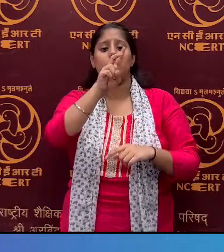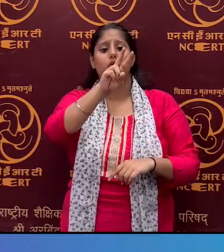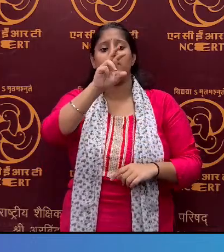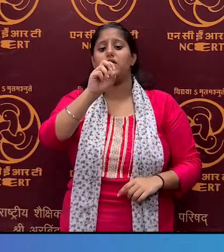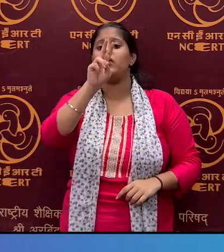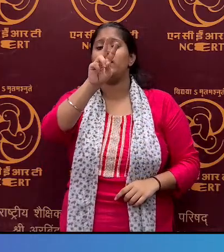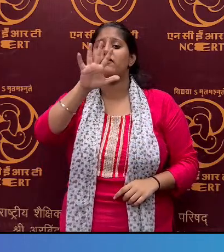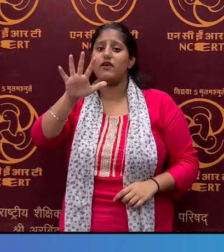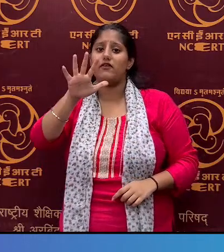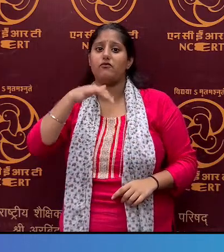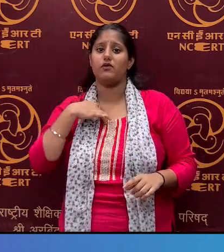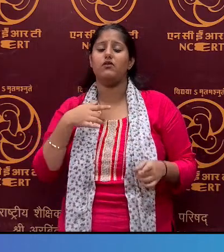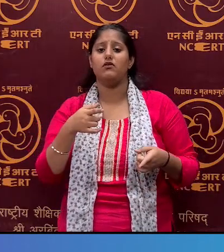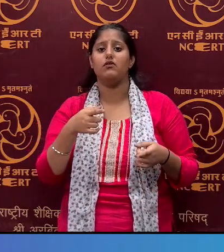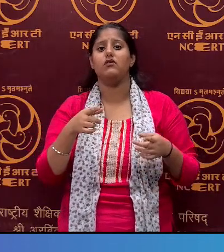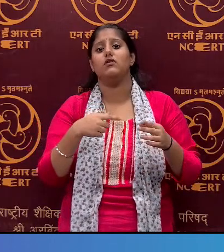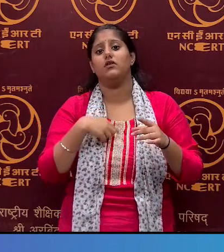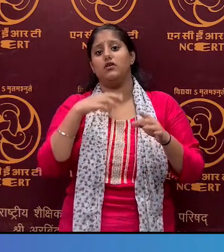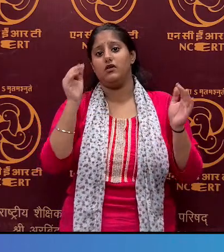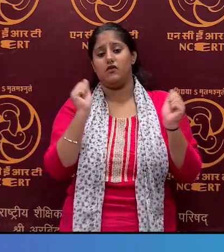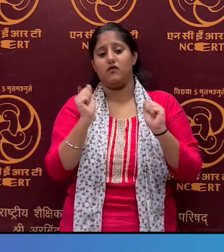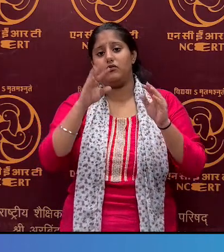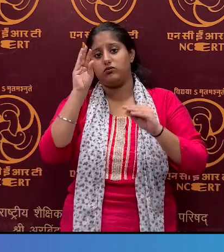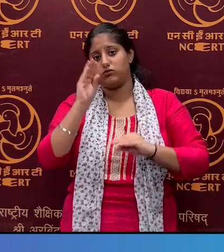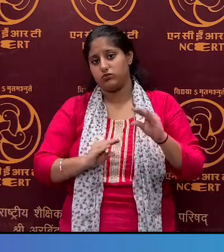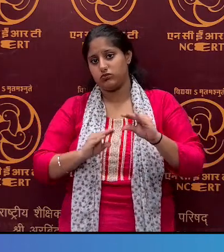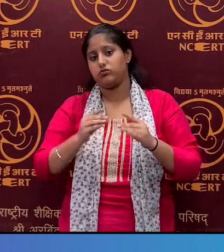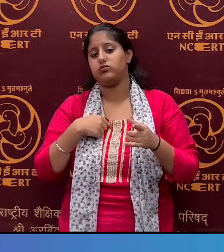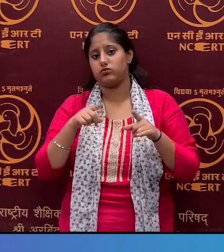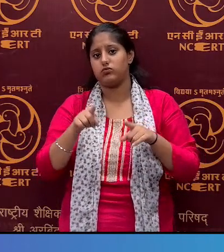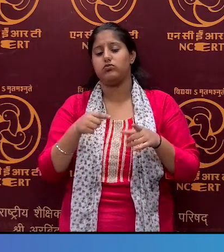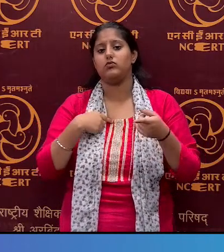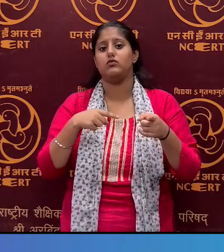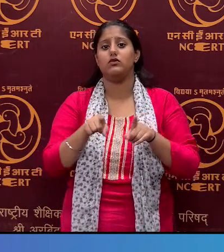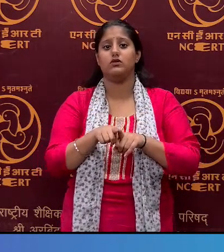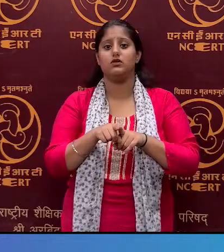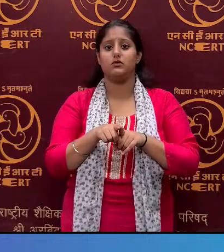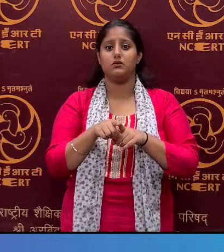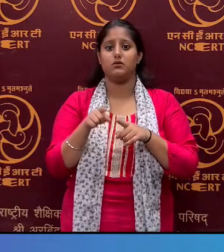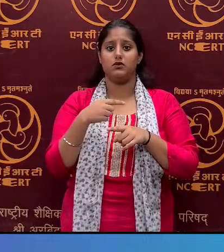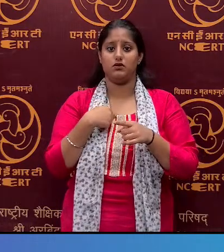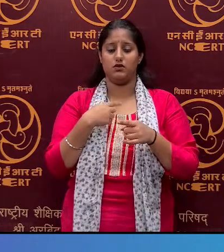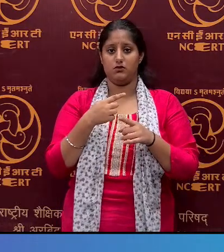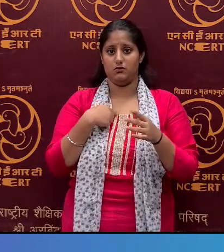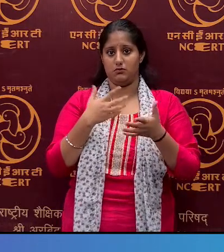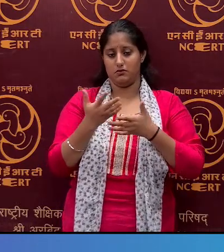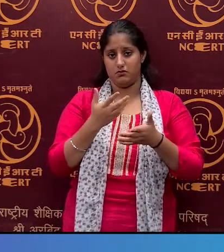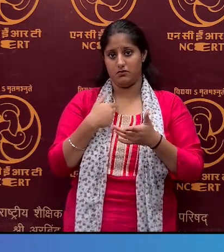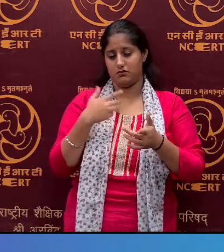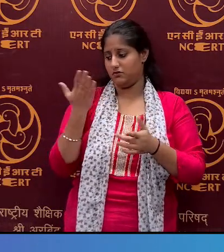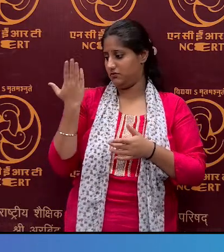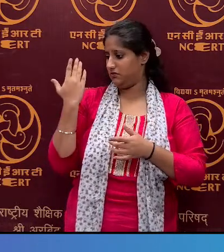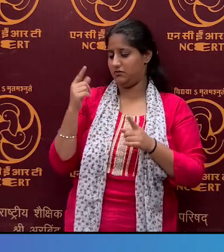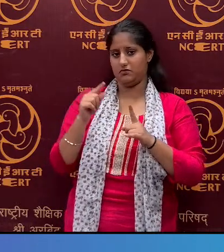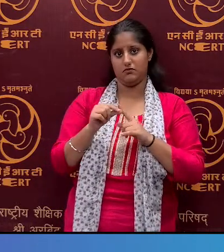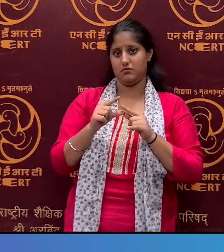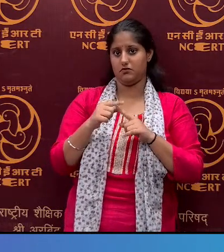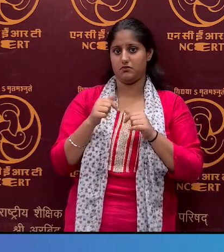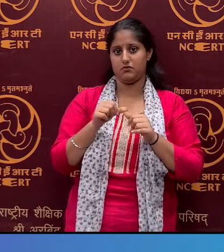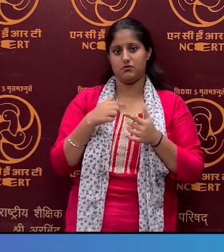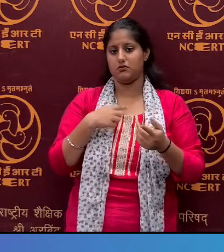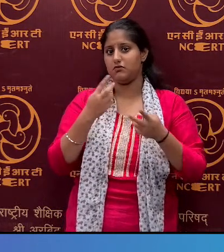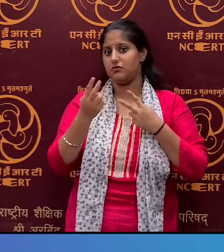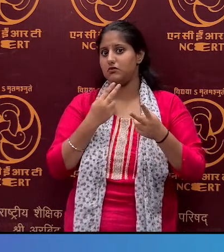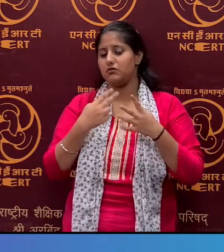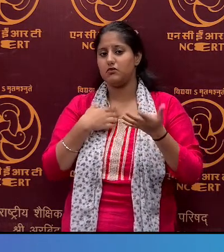2025. Climate change increase the risk of natural disasters. We talk about one in our previous slide, that is